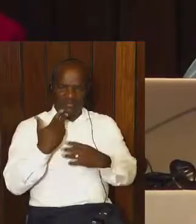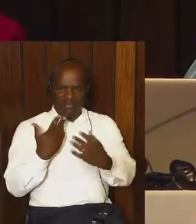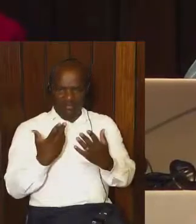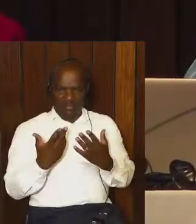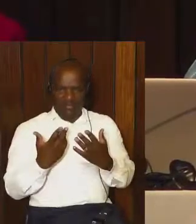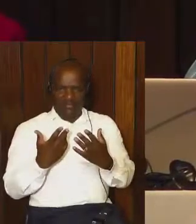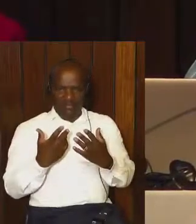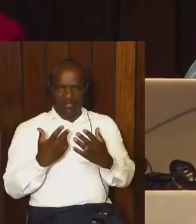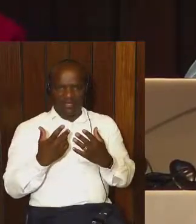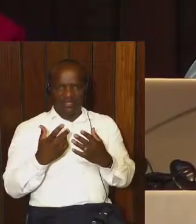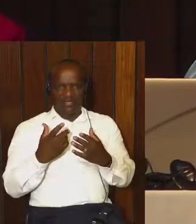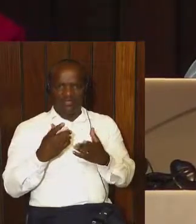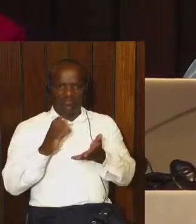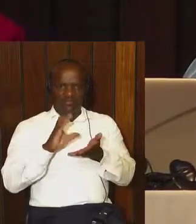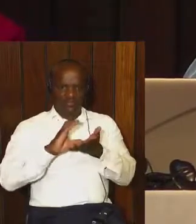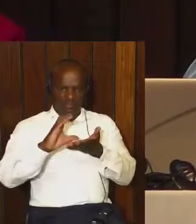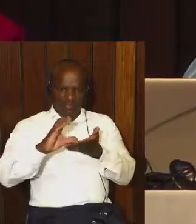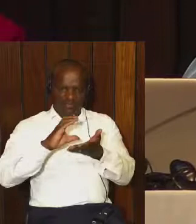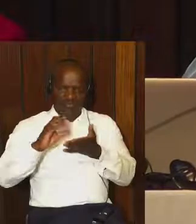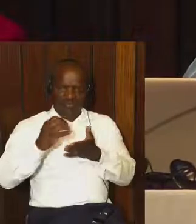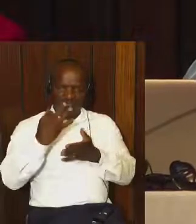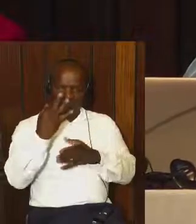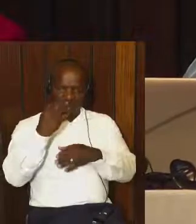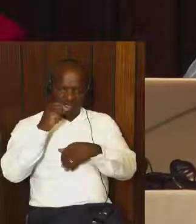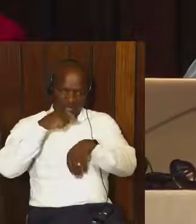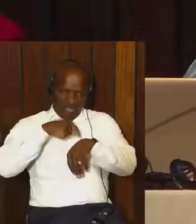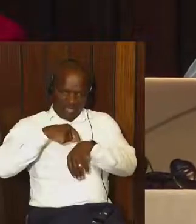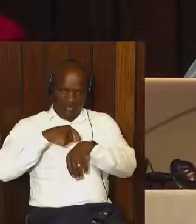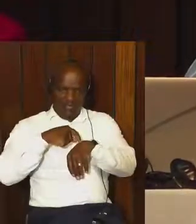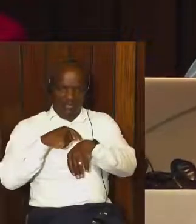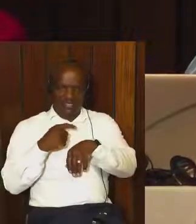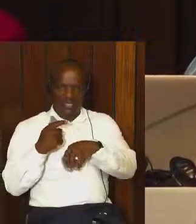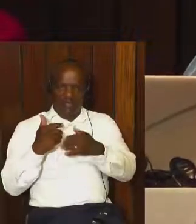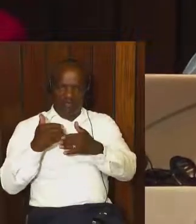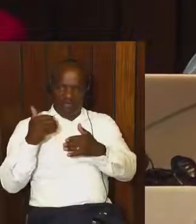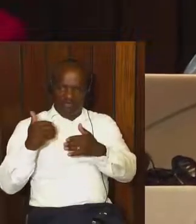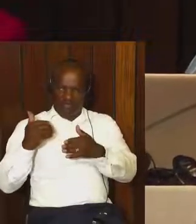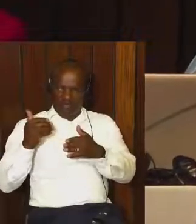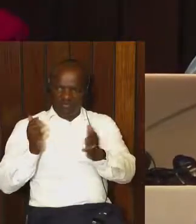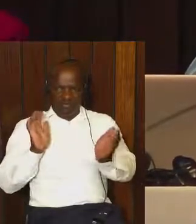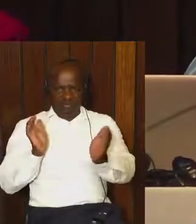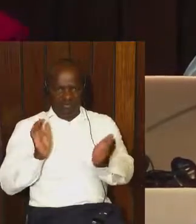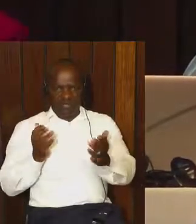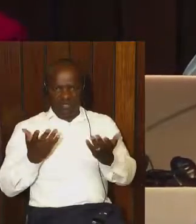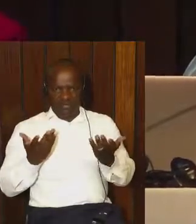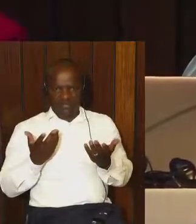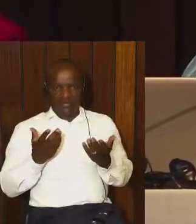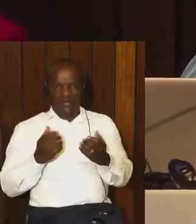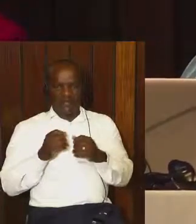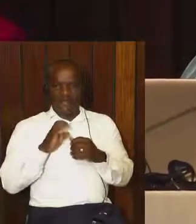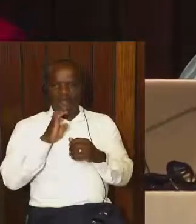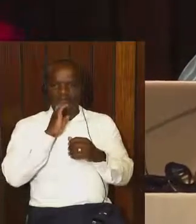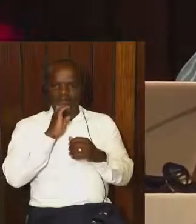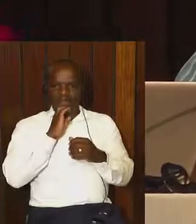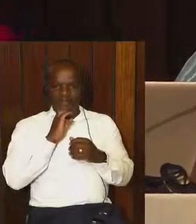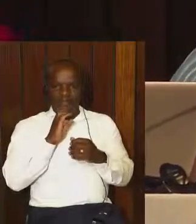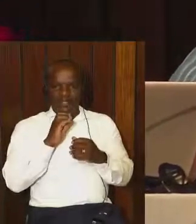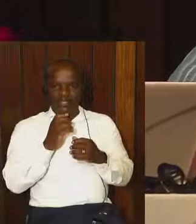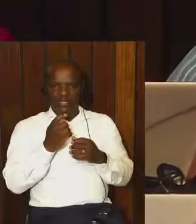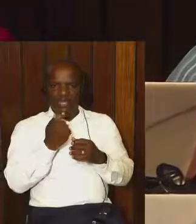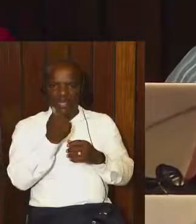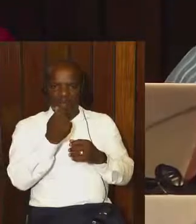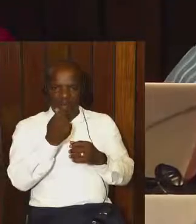times the cost of what that project should have been initially, which means that you're actually taking money away